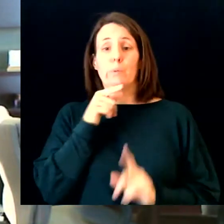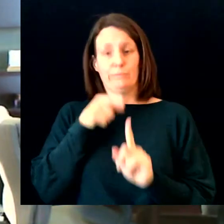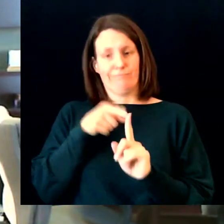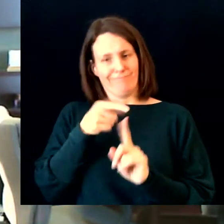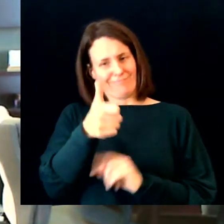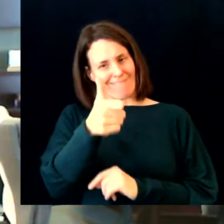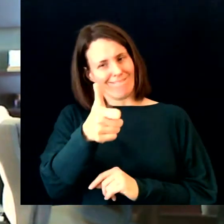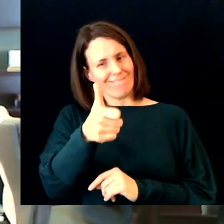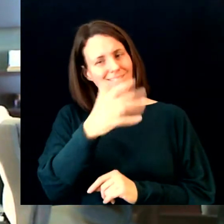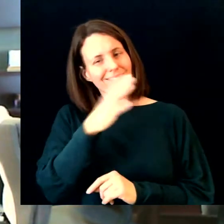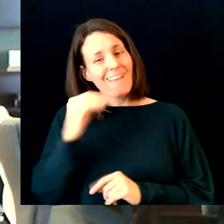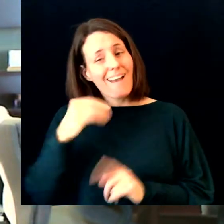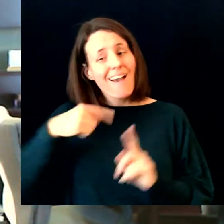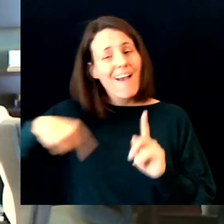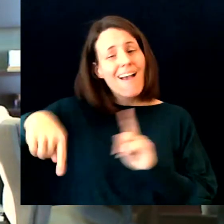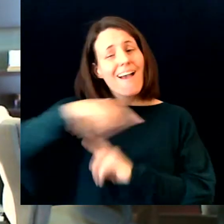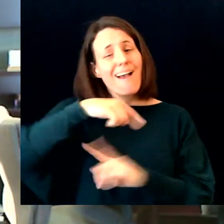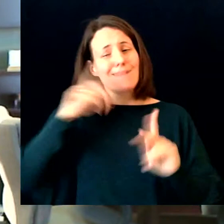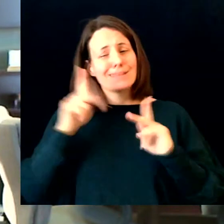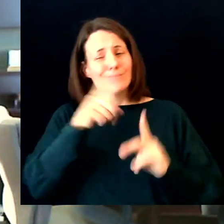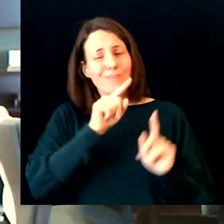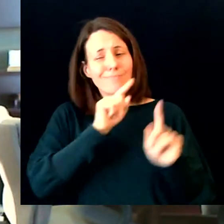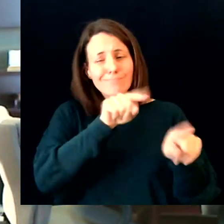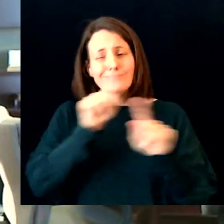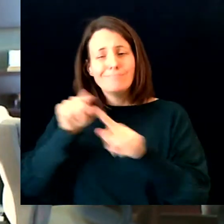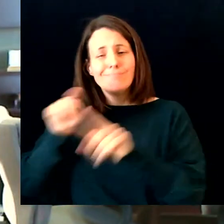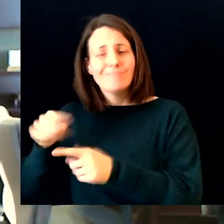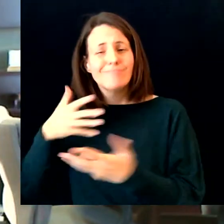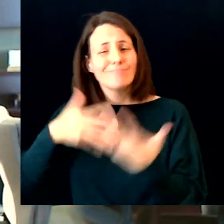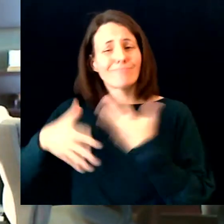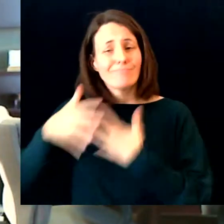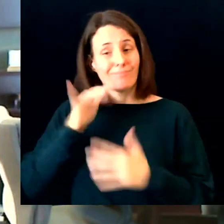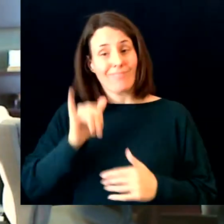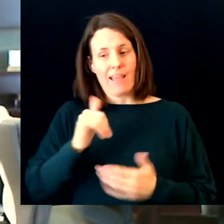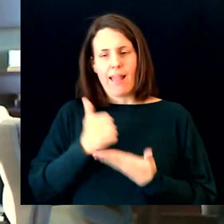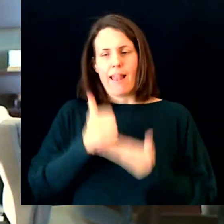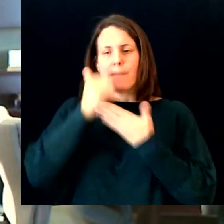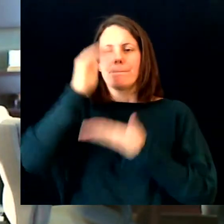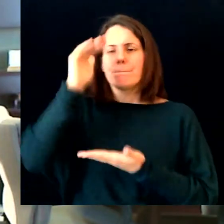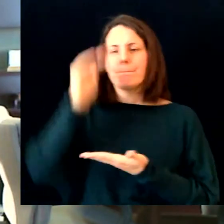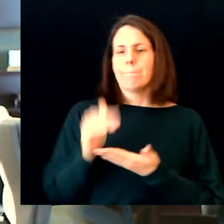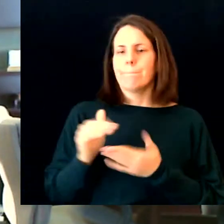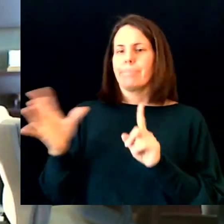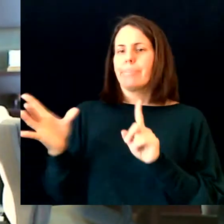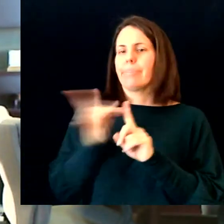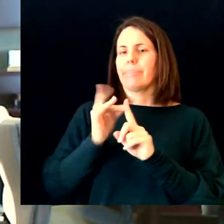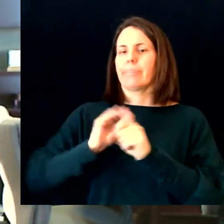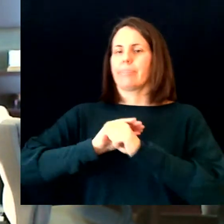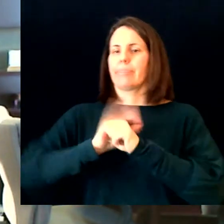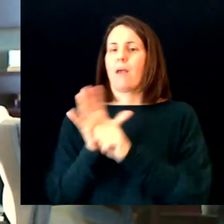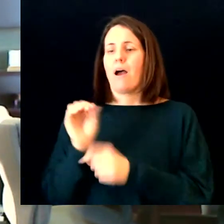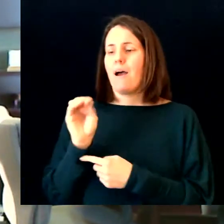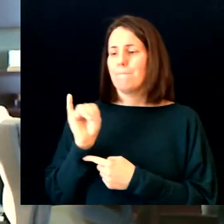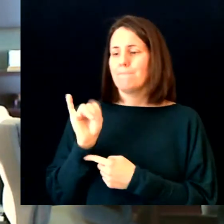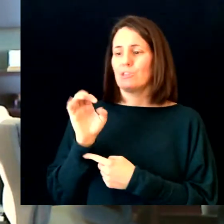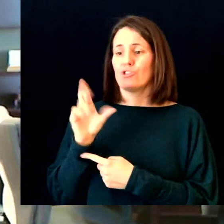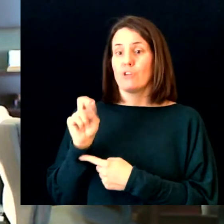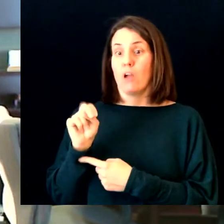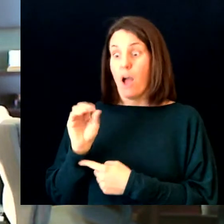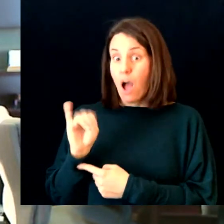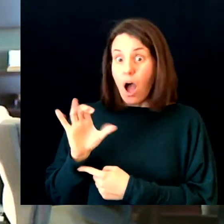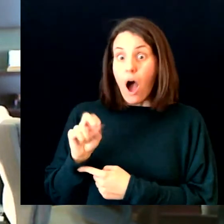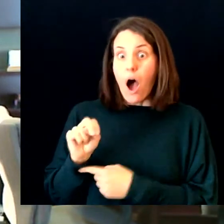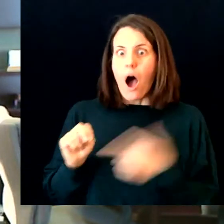So really important, given the highly contagious nature of Omicron, for us all to be doubling down on our mask